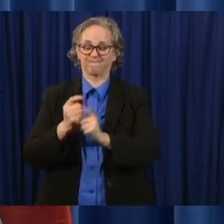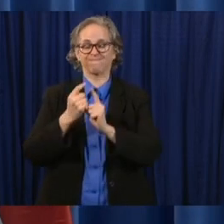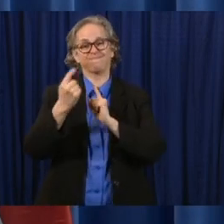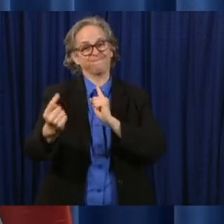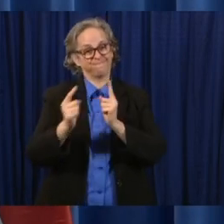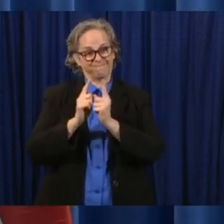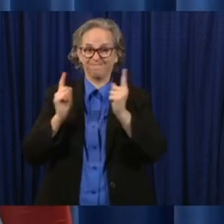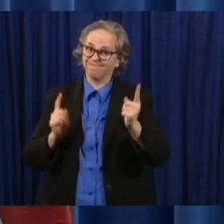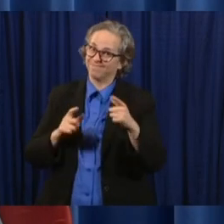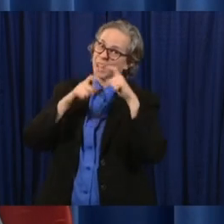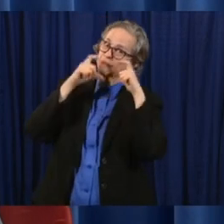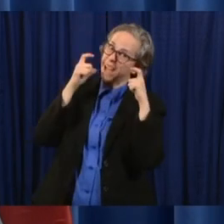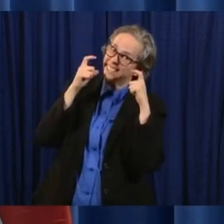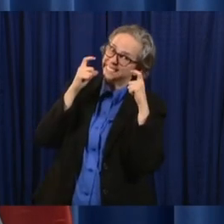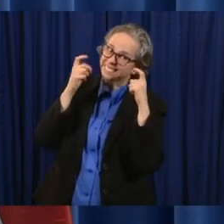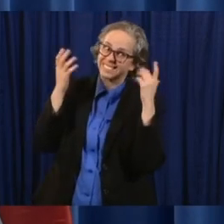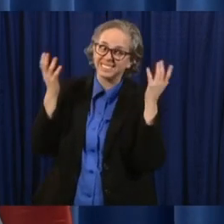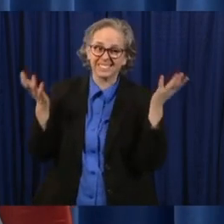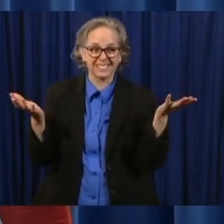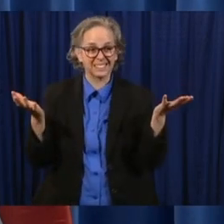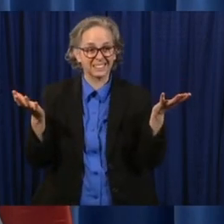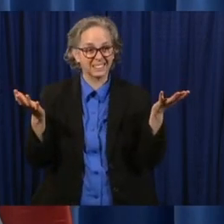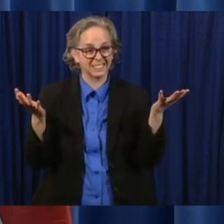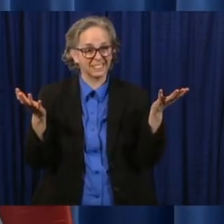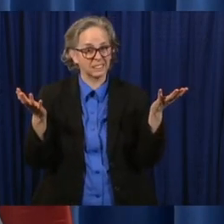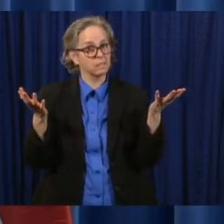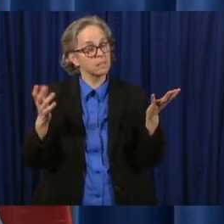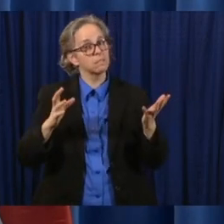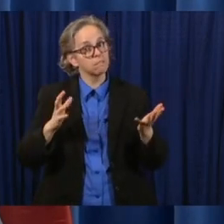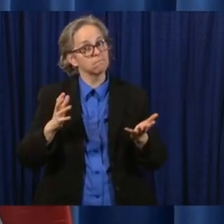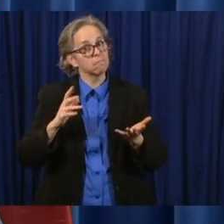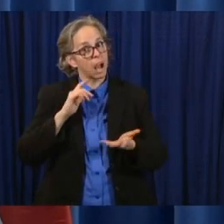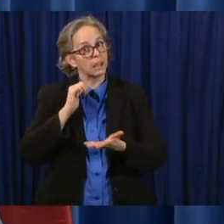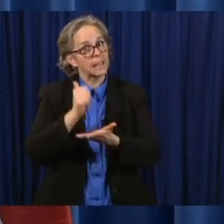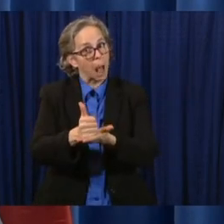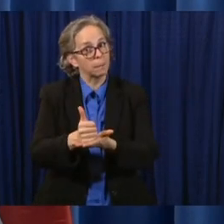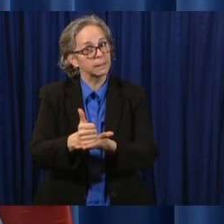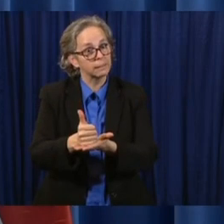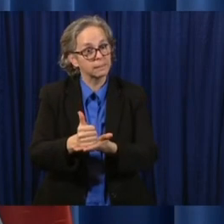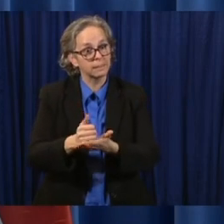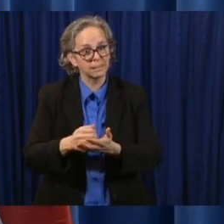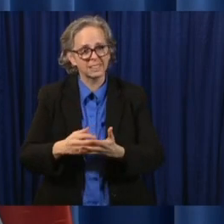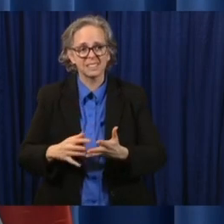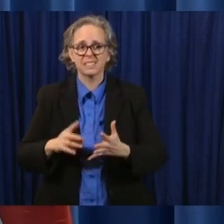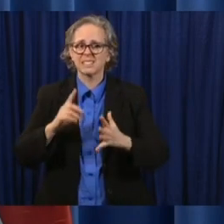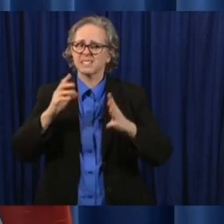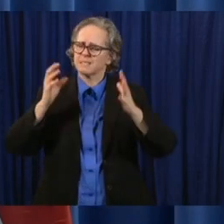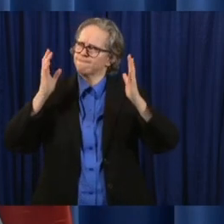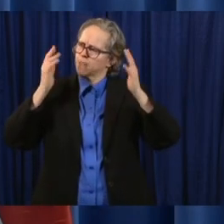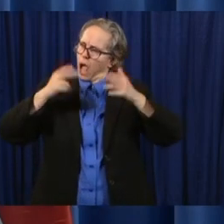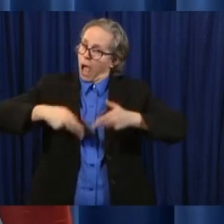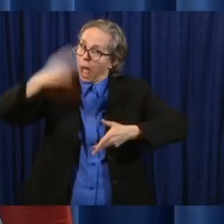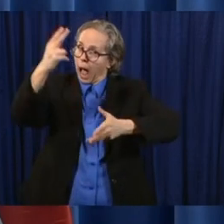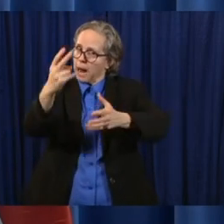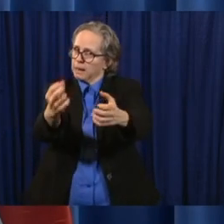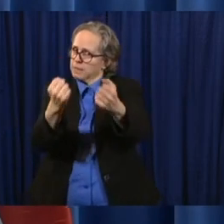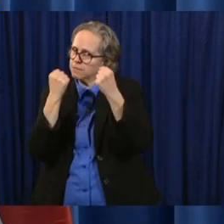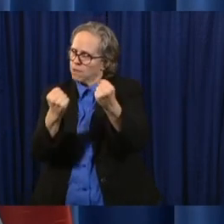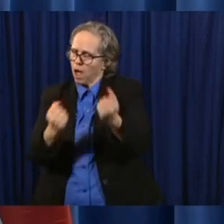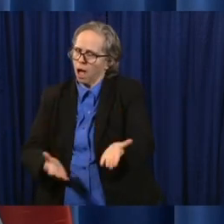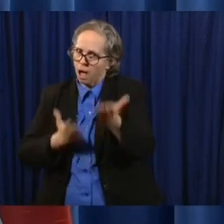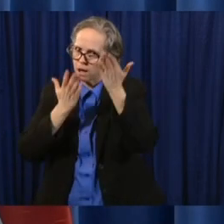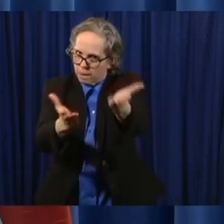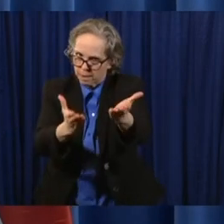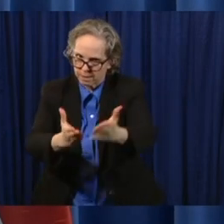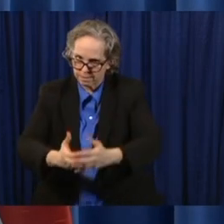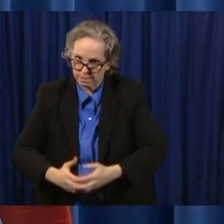very positive things. And so I would encourage, highly recommend everyone who does actually